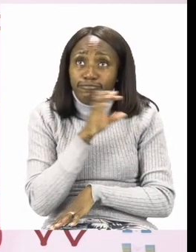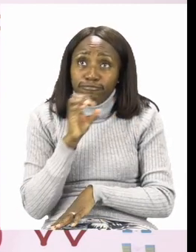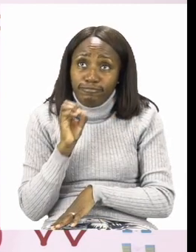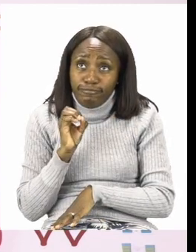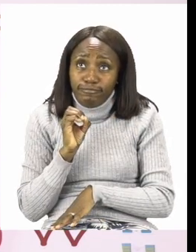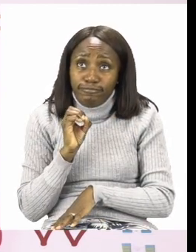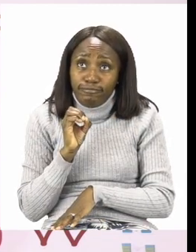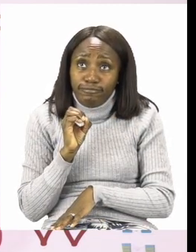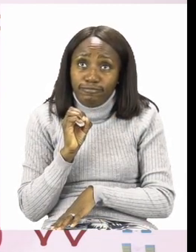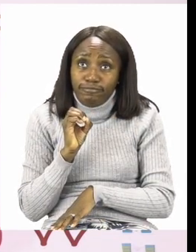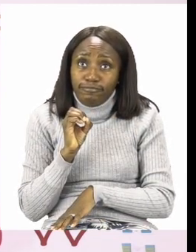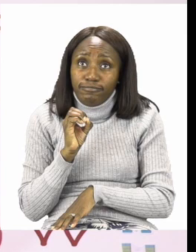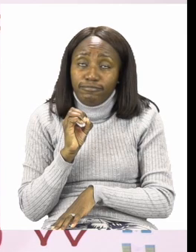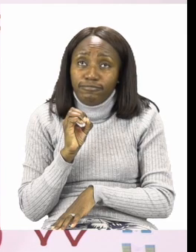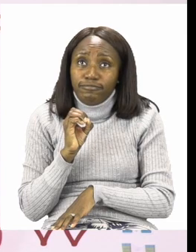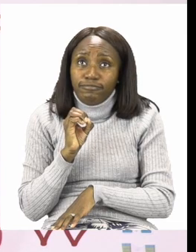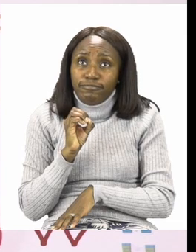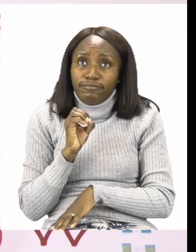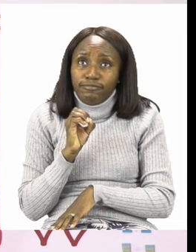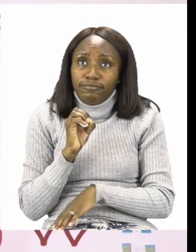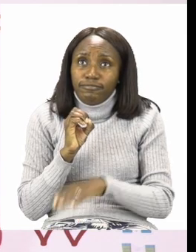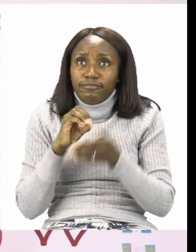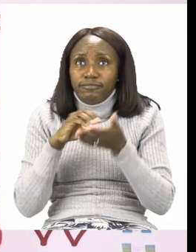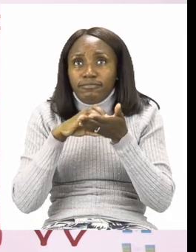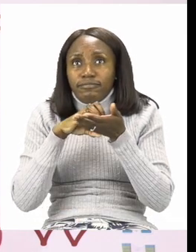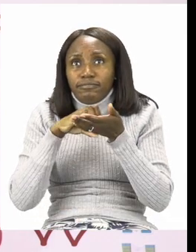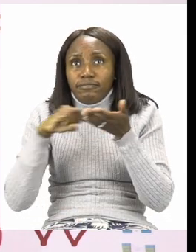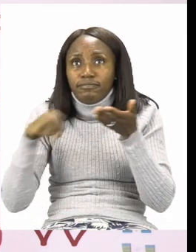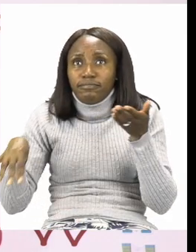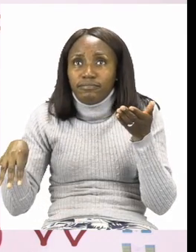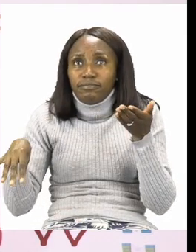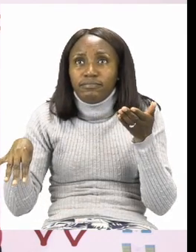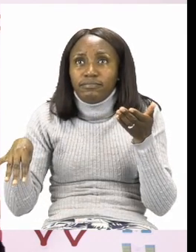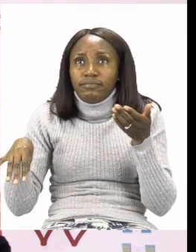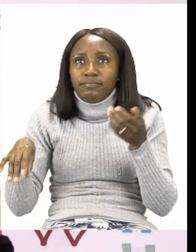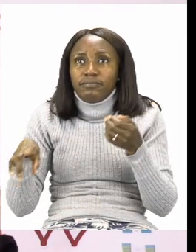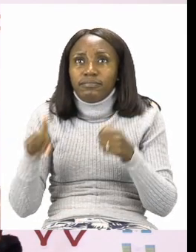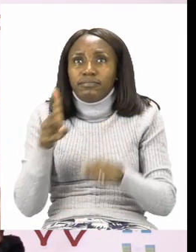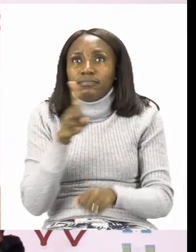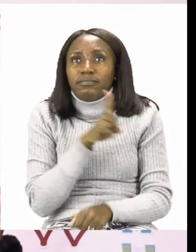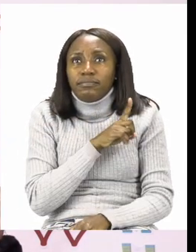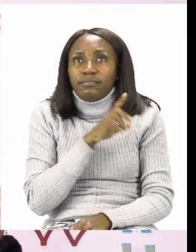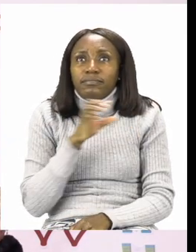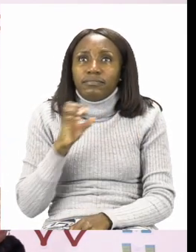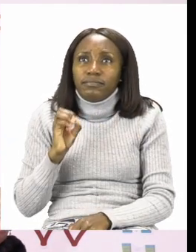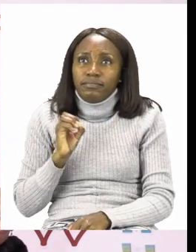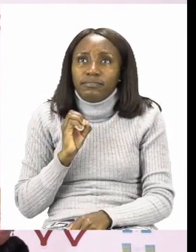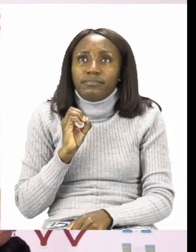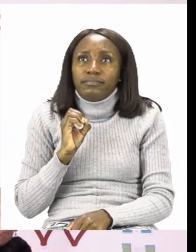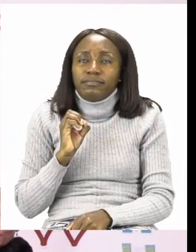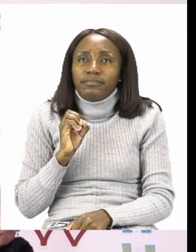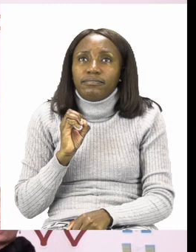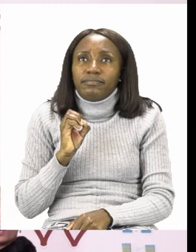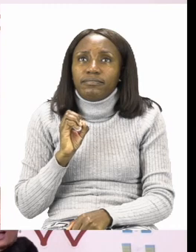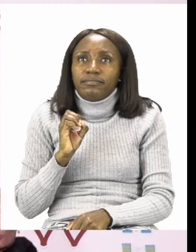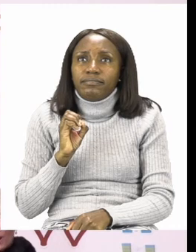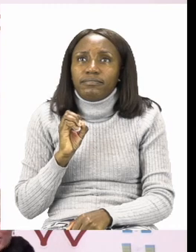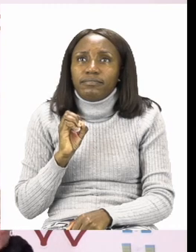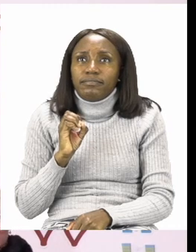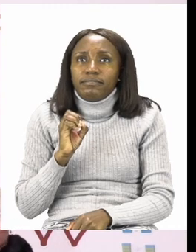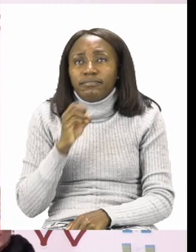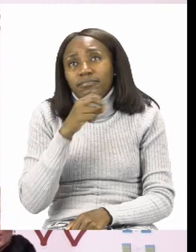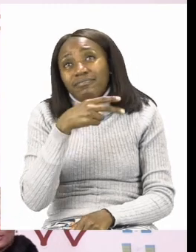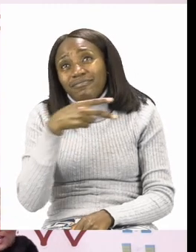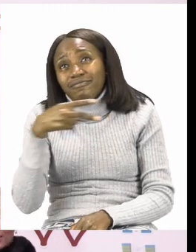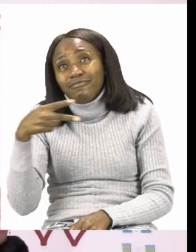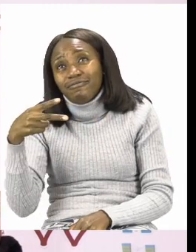20. So 20 minus 10. How much